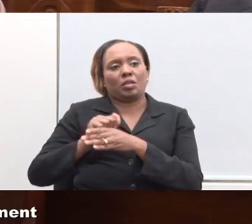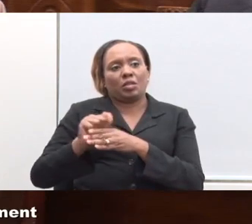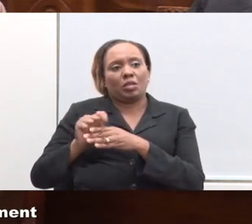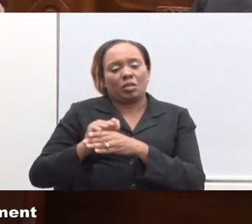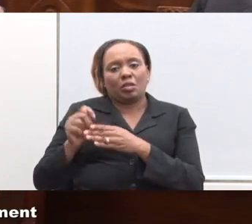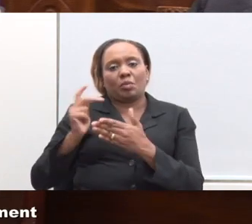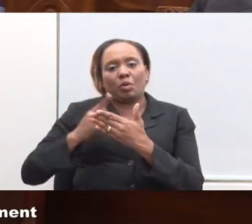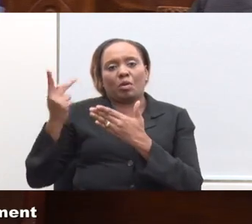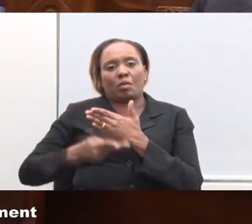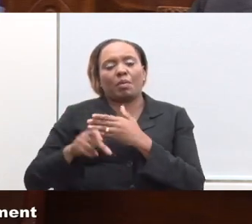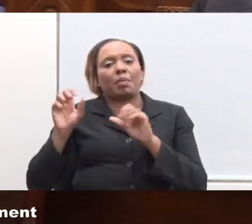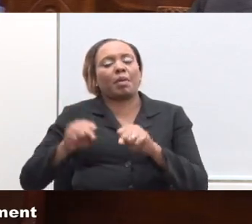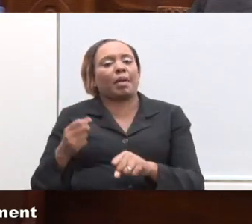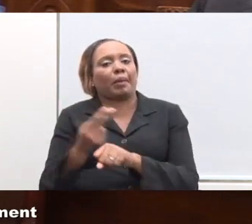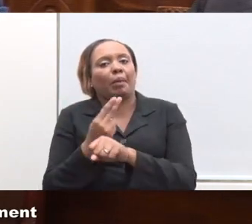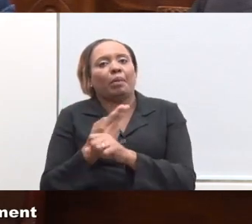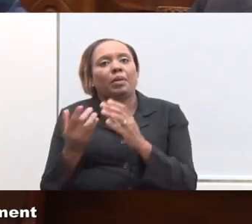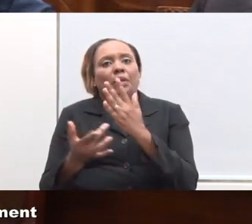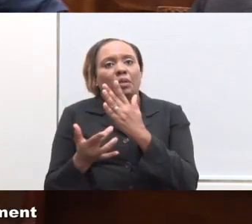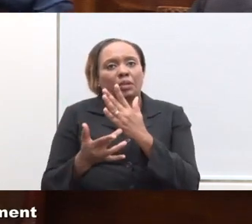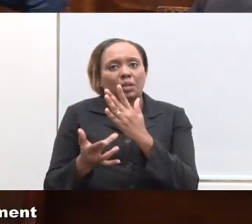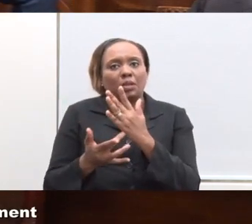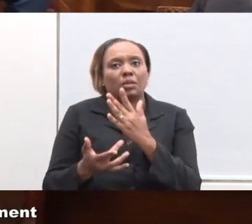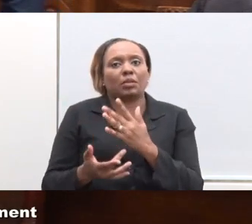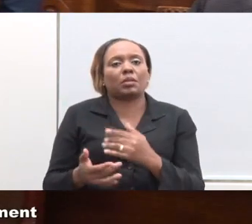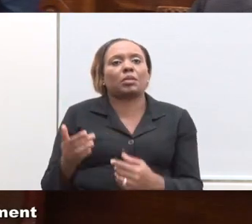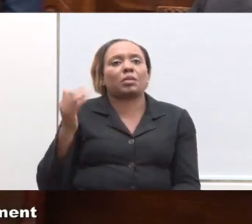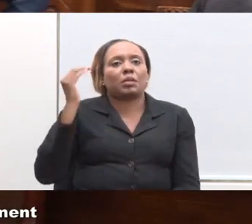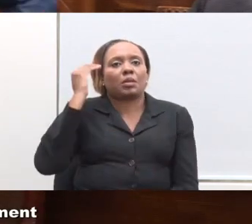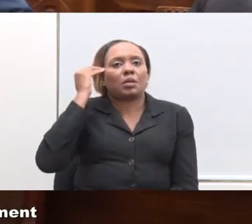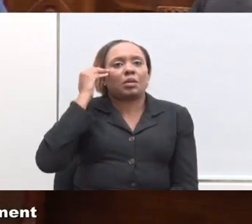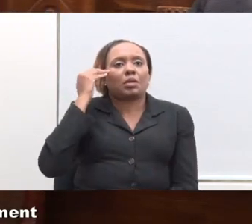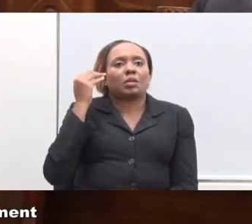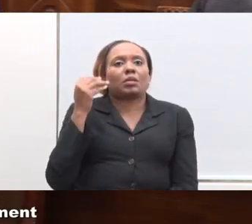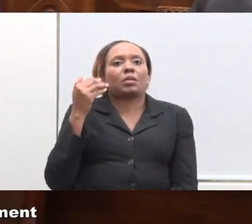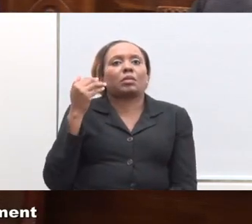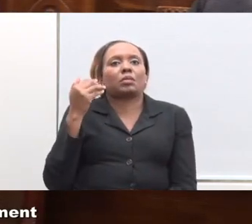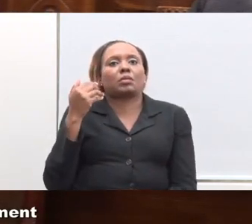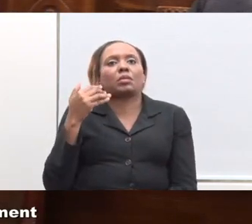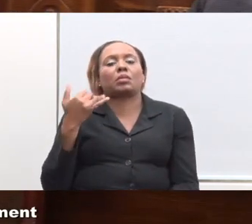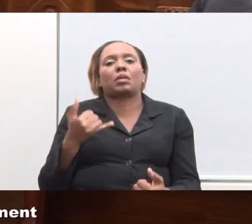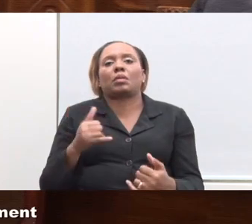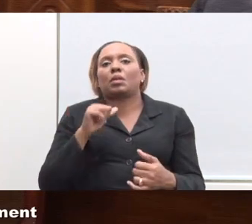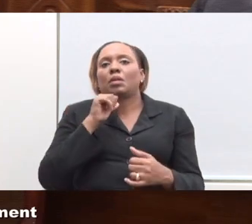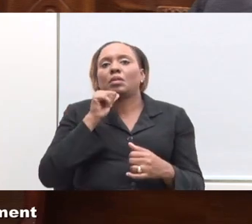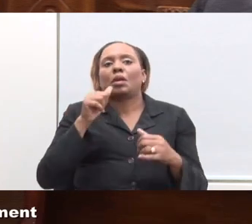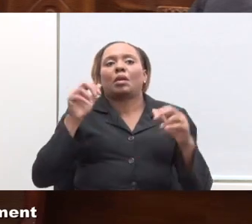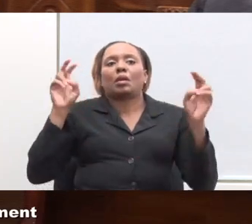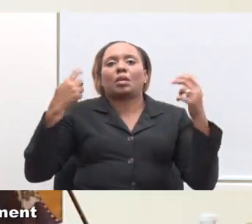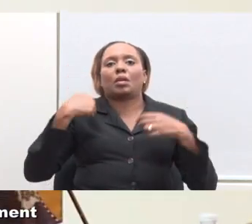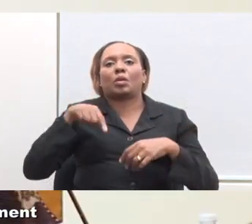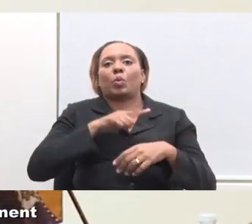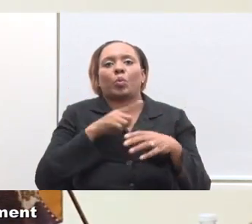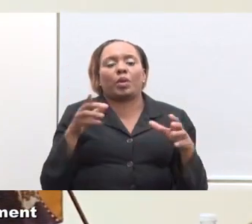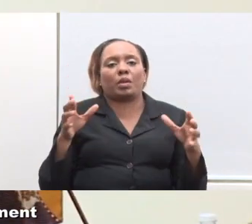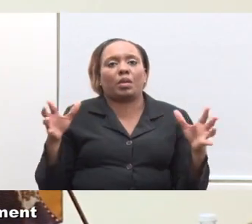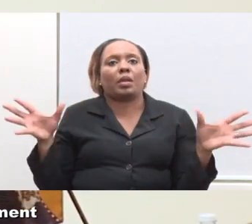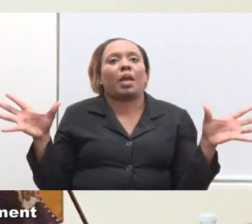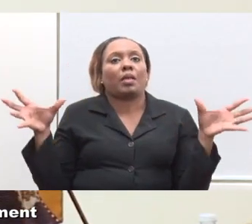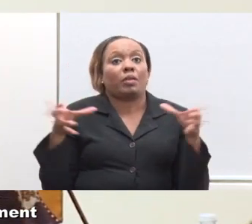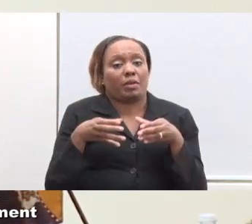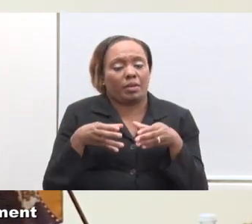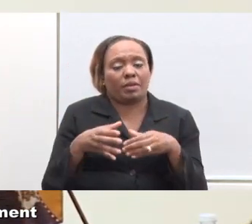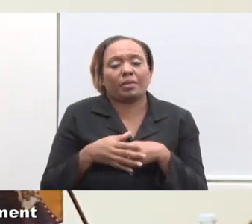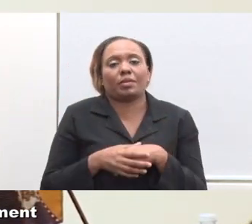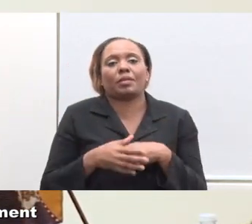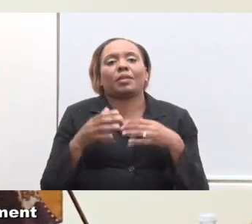the Secretariat for the Regathering that now the Attorney General has renamed We Caring will